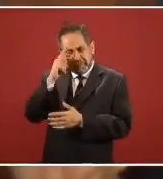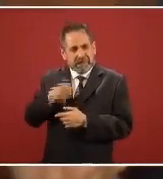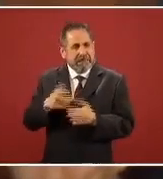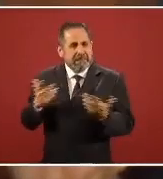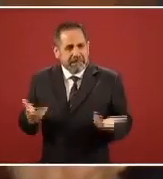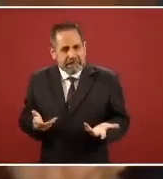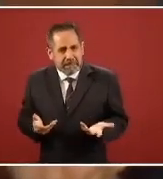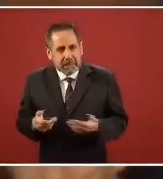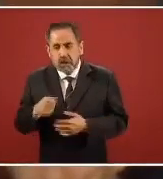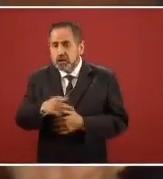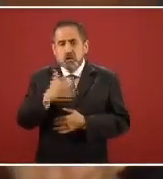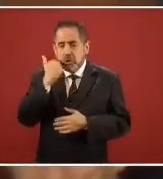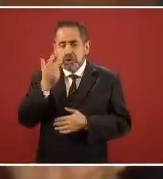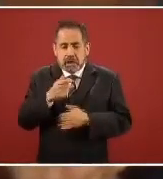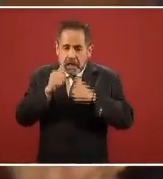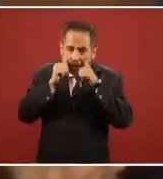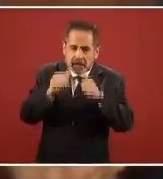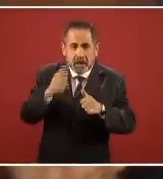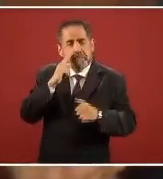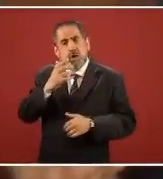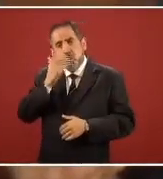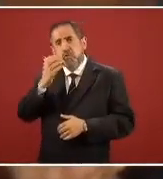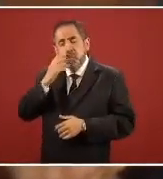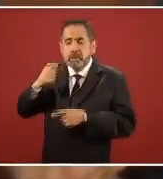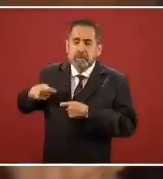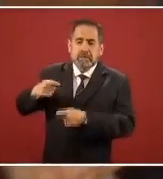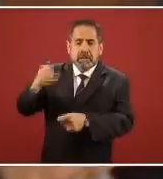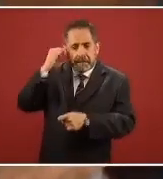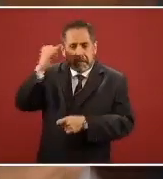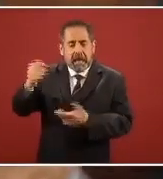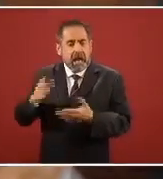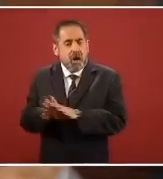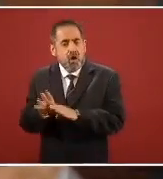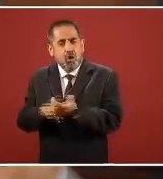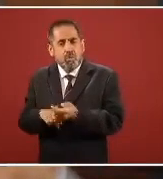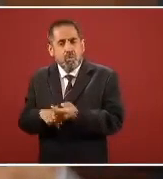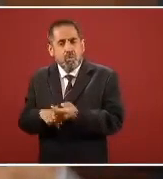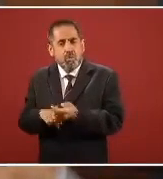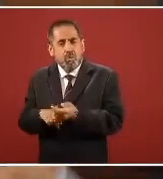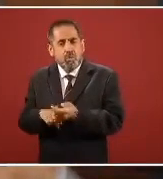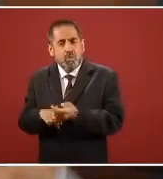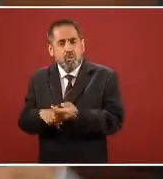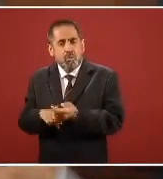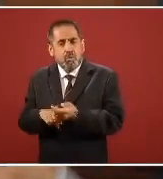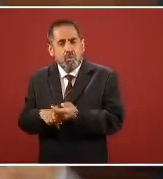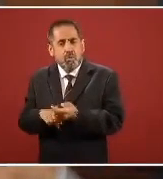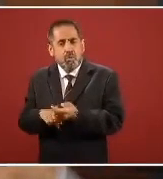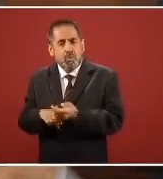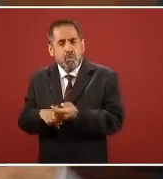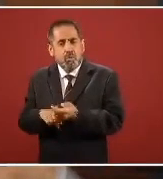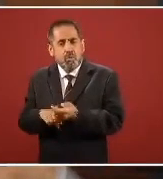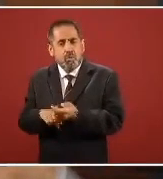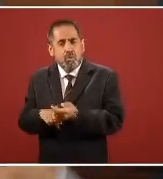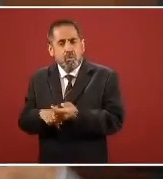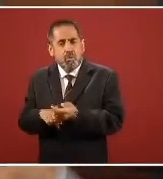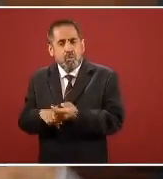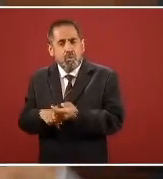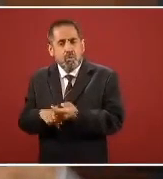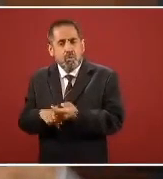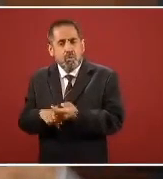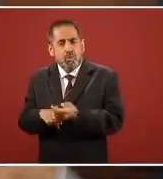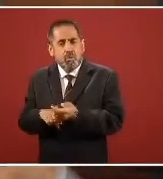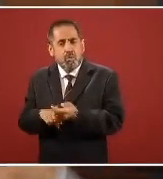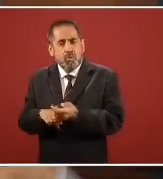se resisten a escuchar sobre sus tradiciones e ignoran la importancia de rescatar este legado. And not only that, but they are